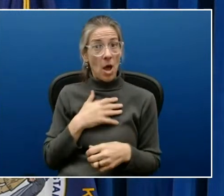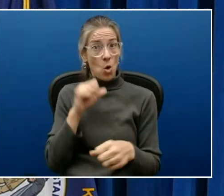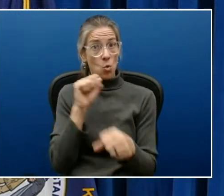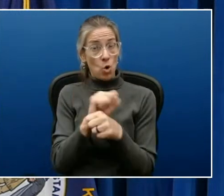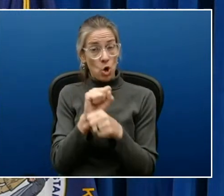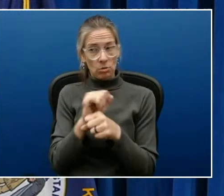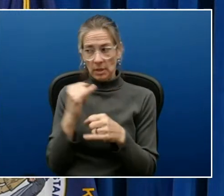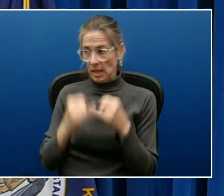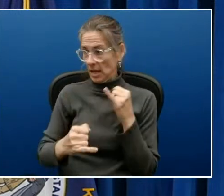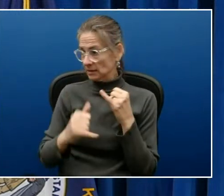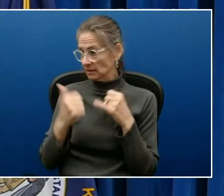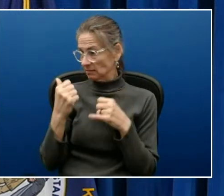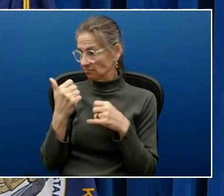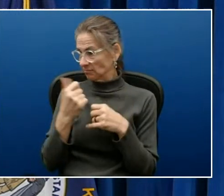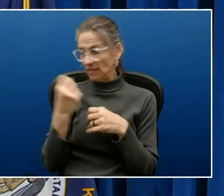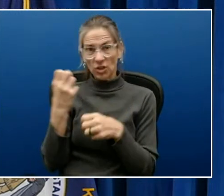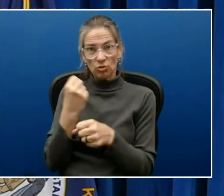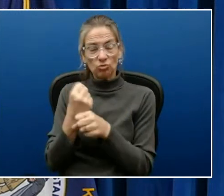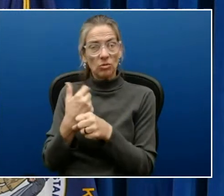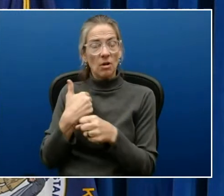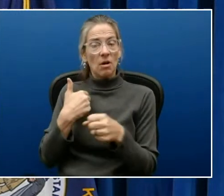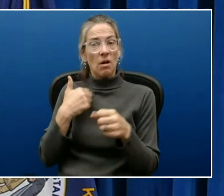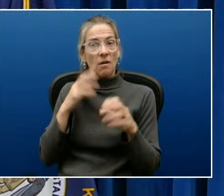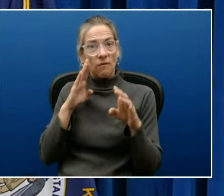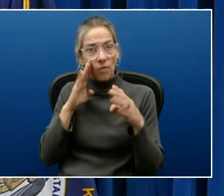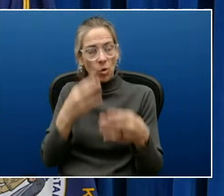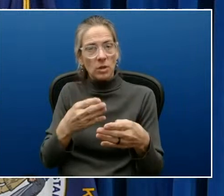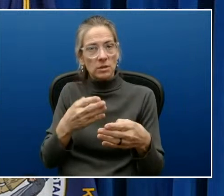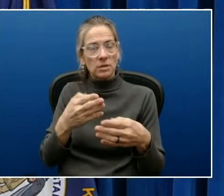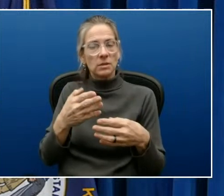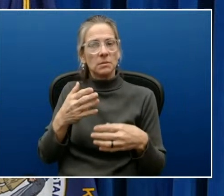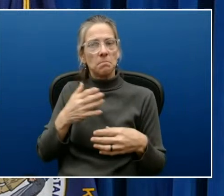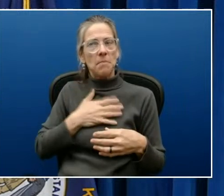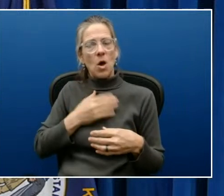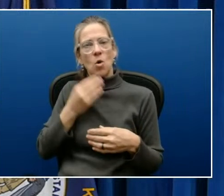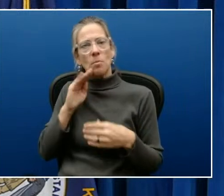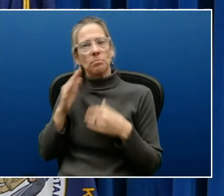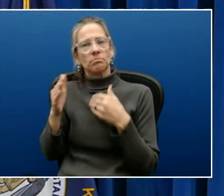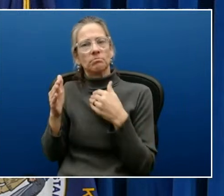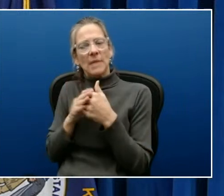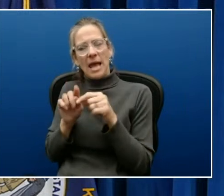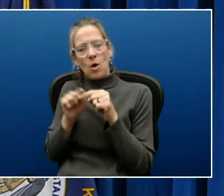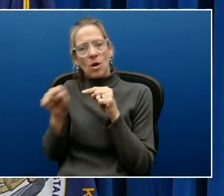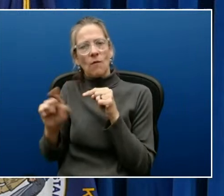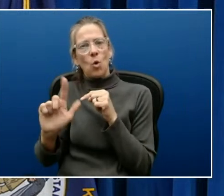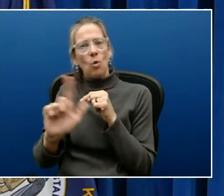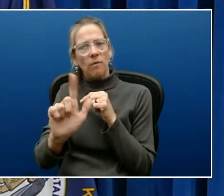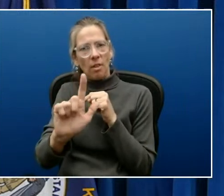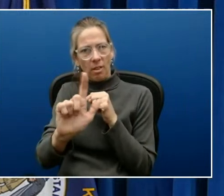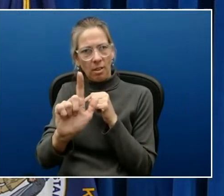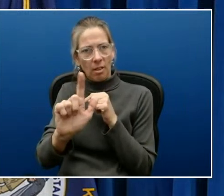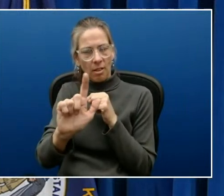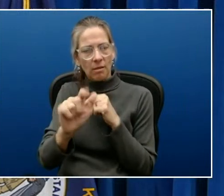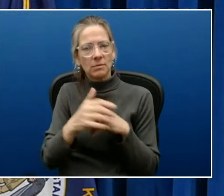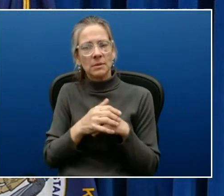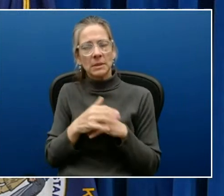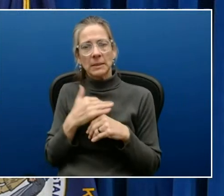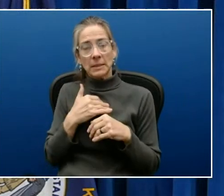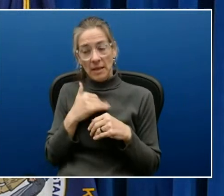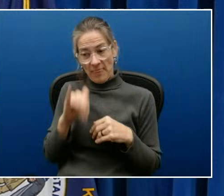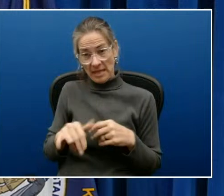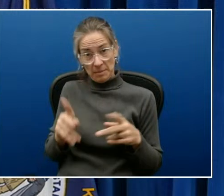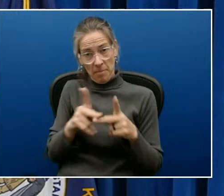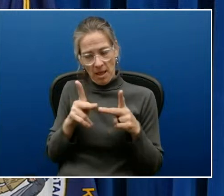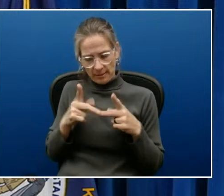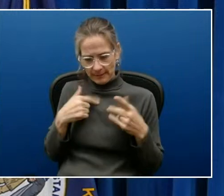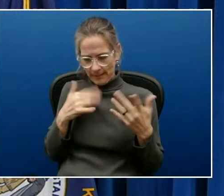on about a square mile around where I live outside Louisville. What I've learned through that deep investigation of place is that we can